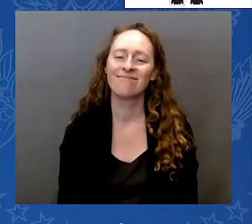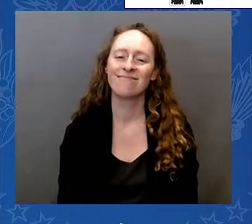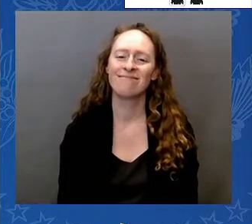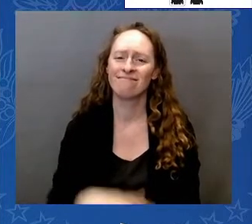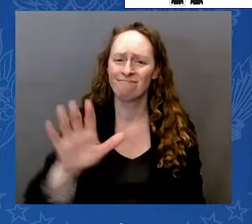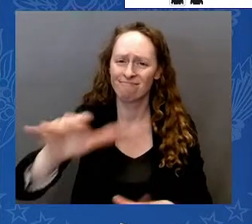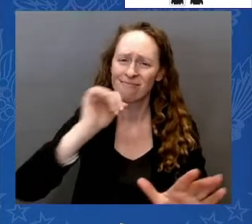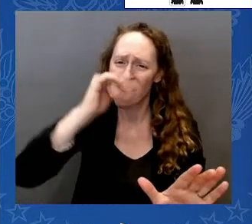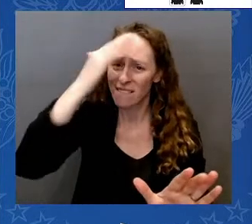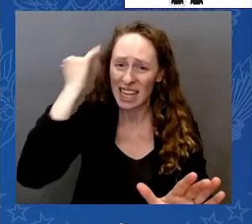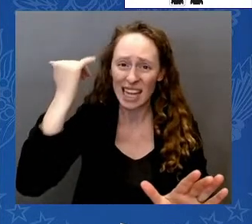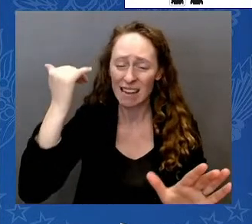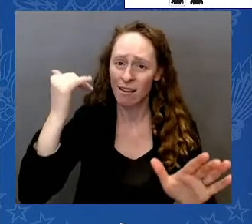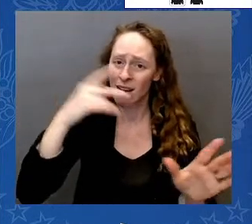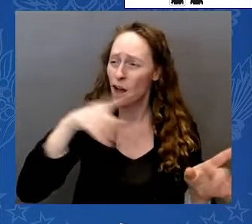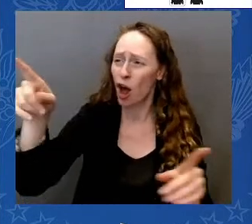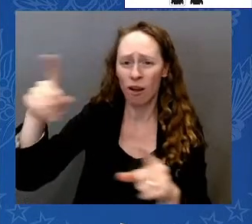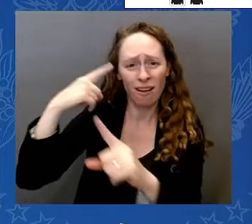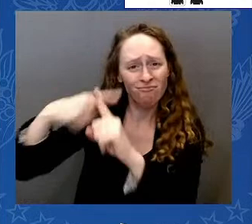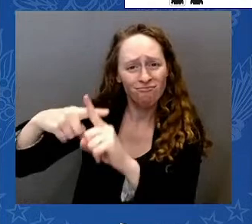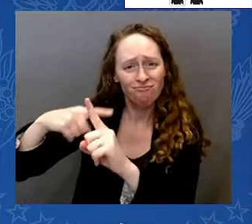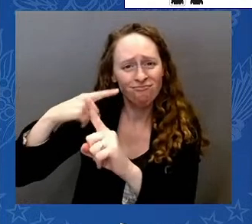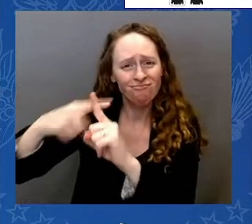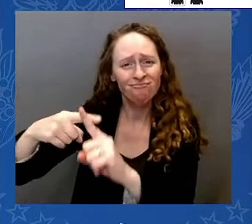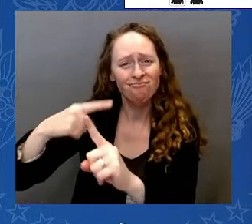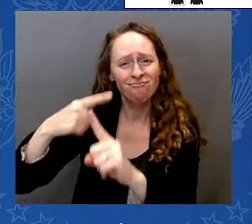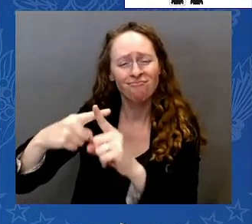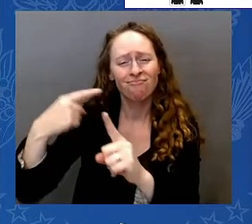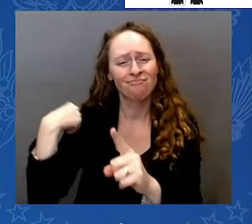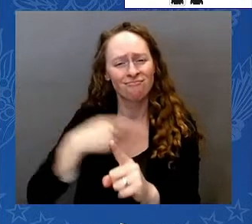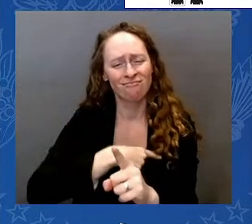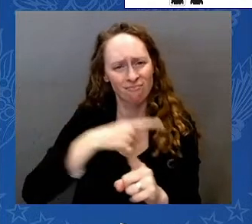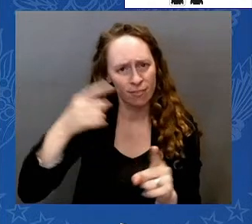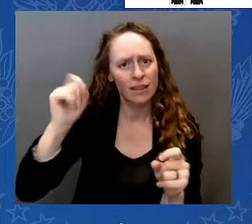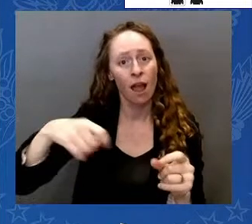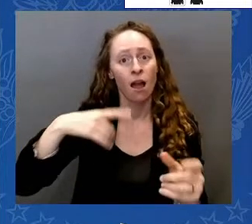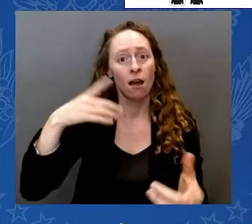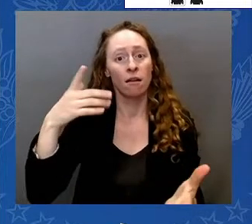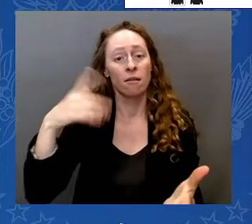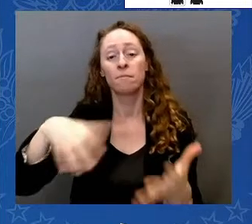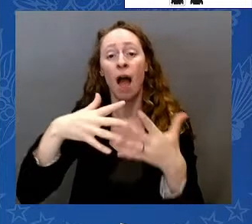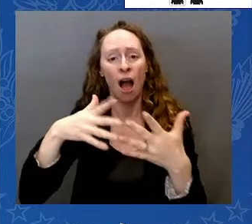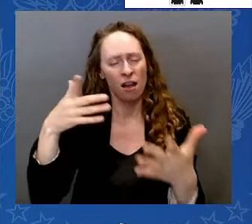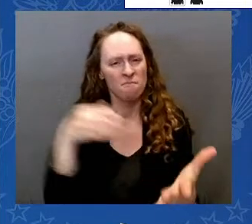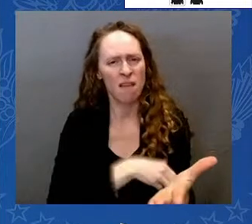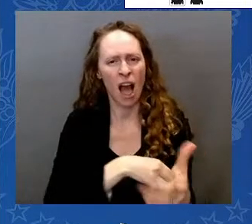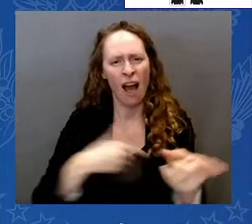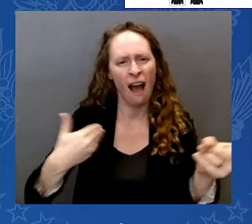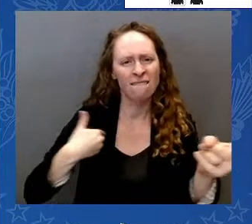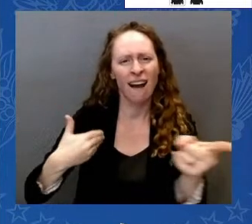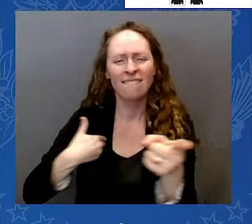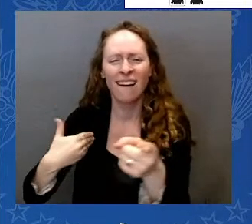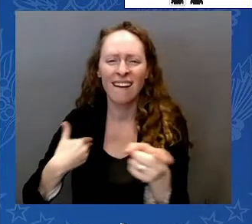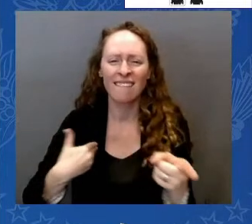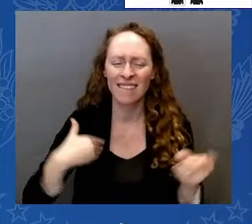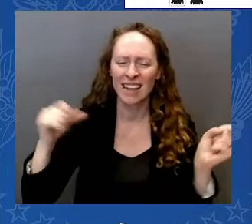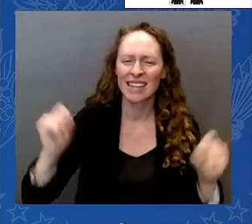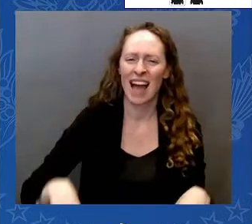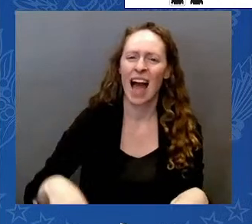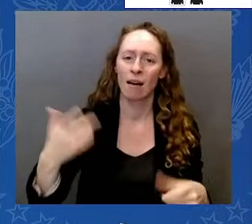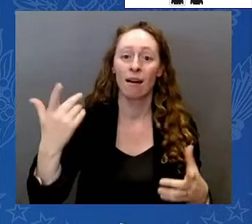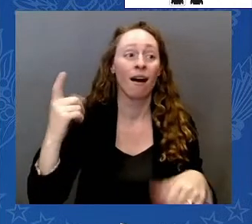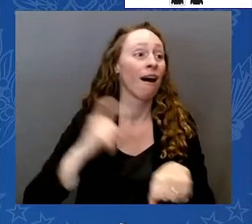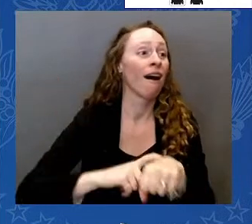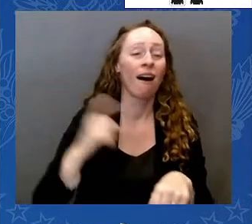reasserting themselves. Where is it written, as I said, that America can't lead the world in manufacturing again? We've already